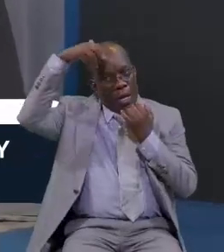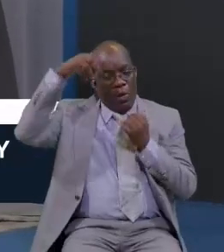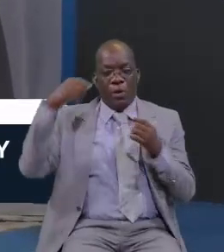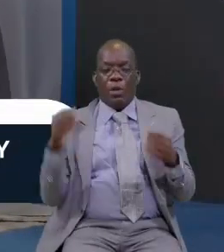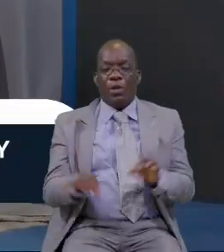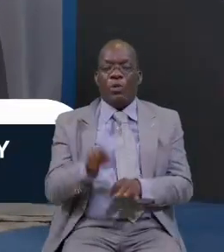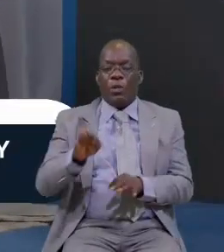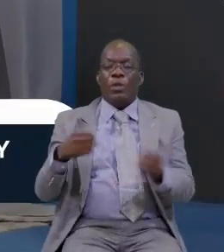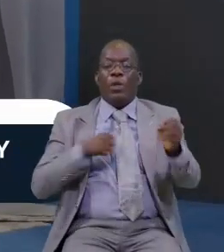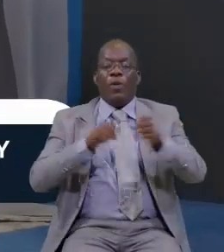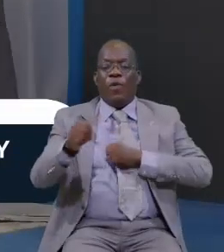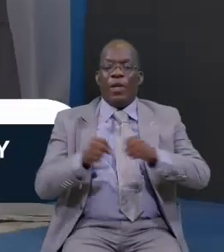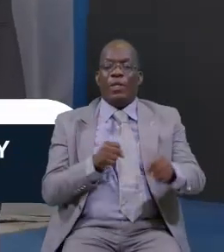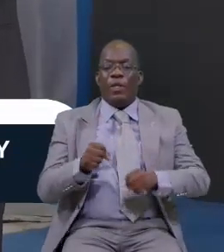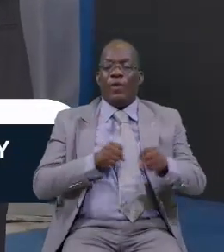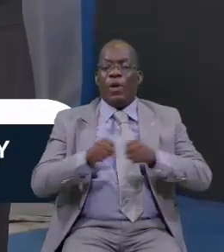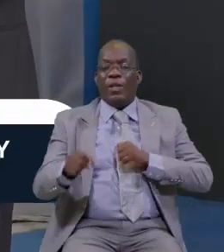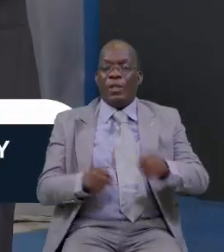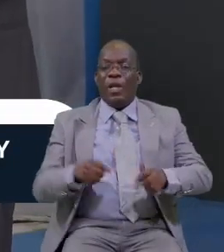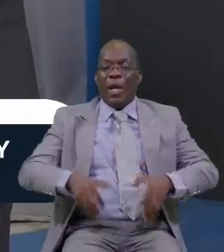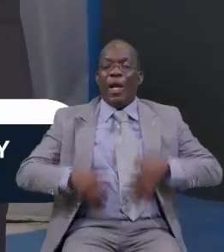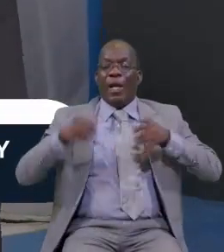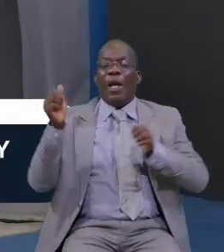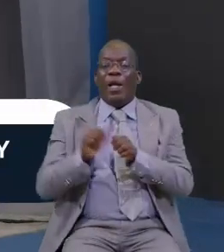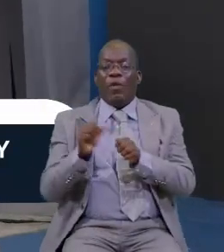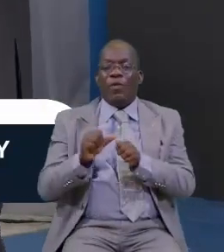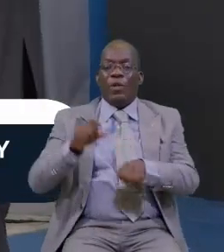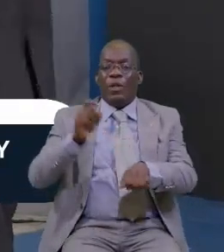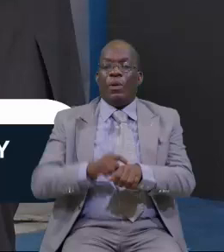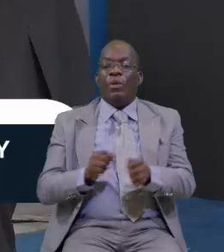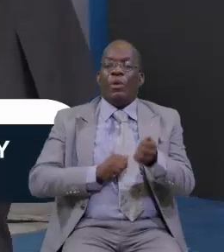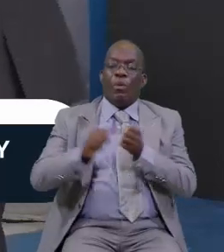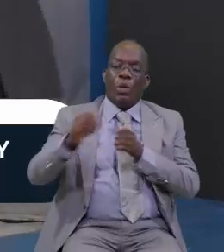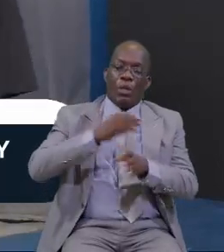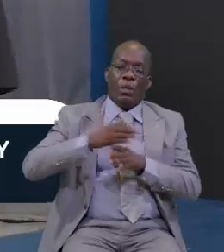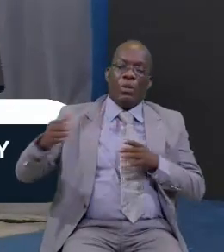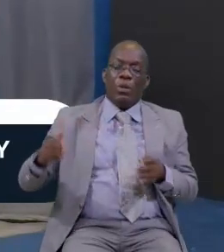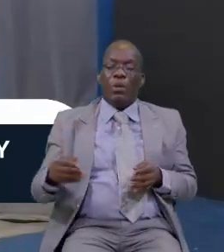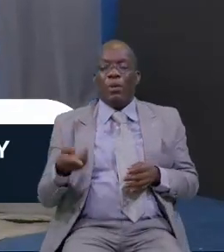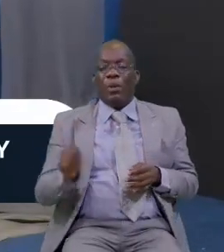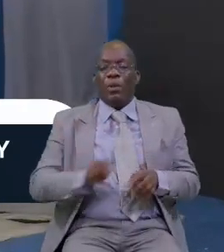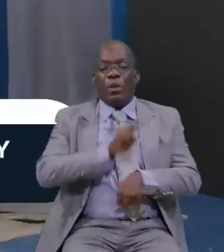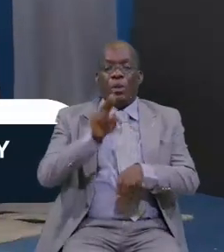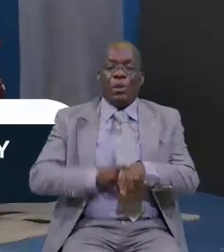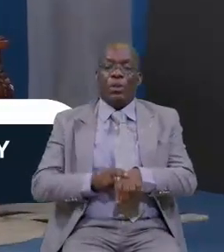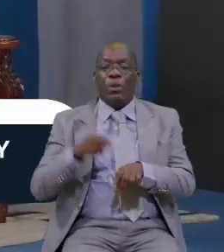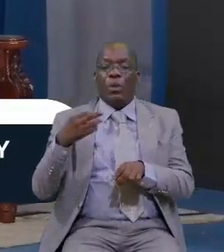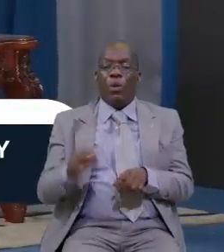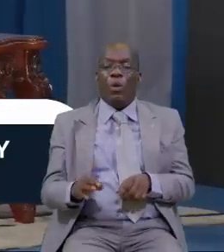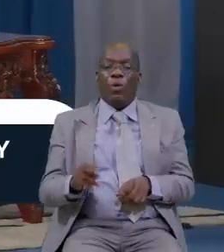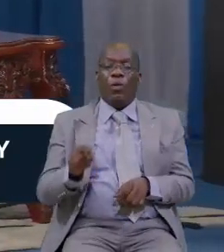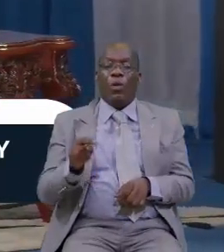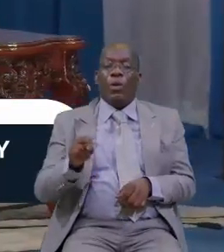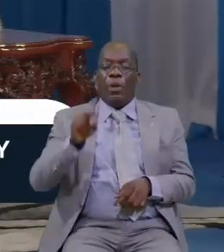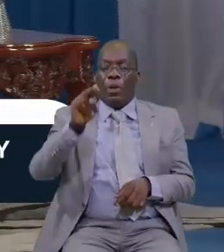fighting, violence all the time passed away. And the nature of Nebuchadnezzar,